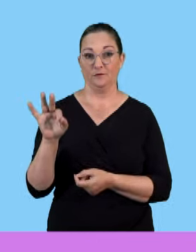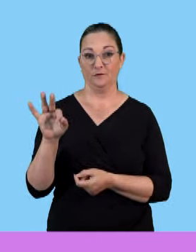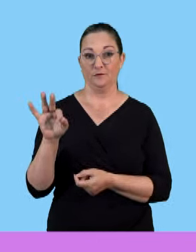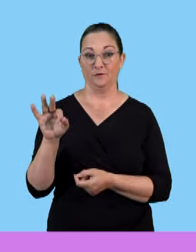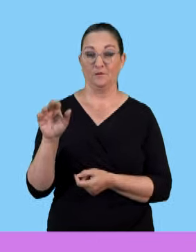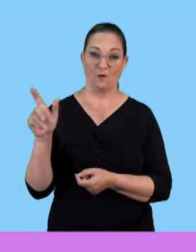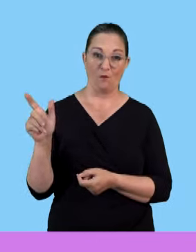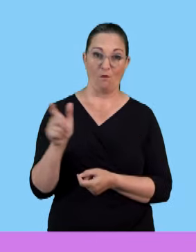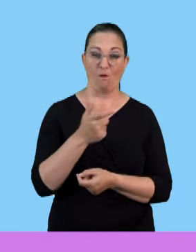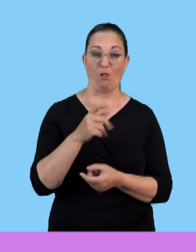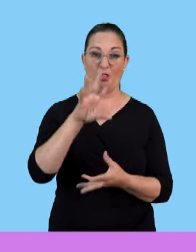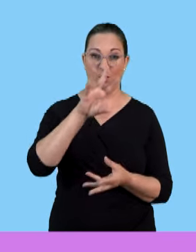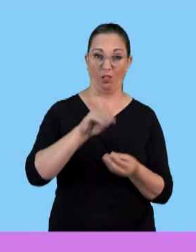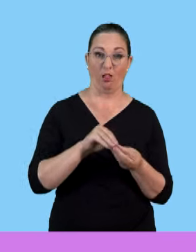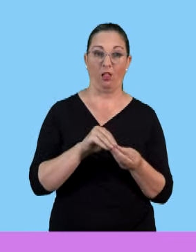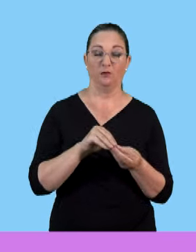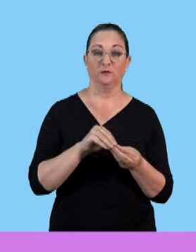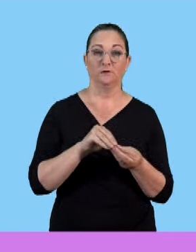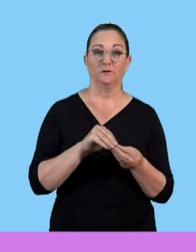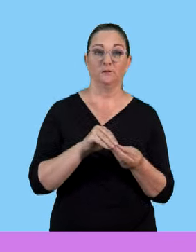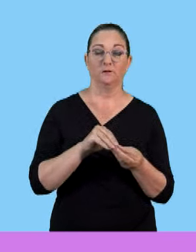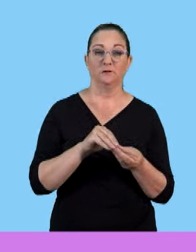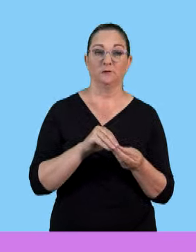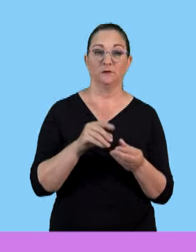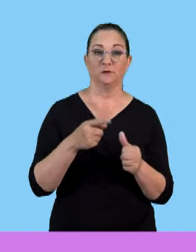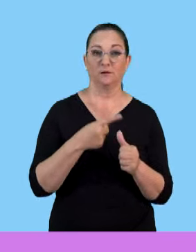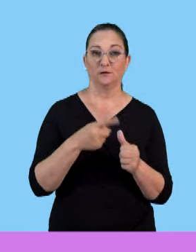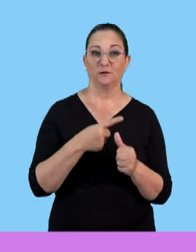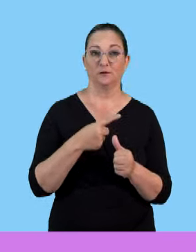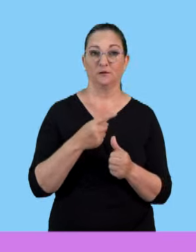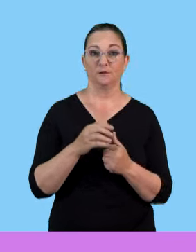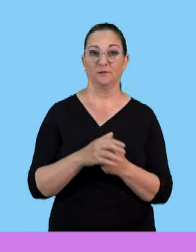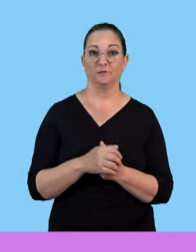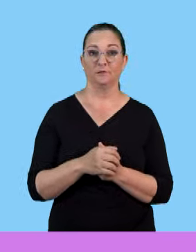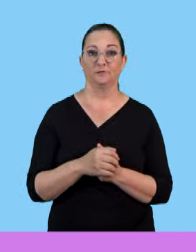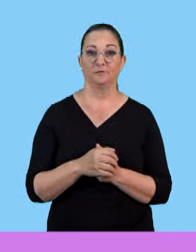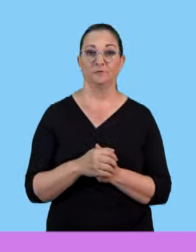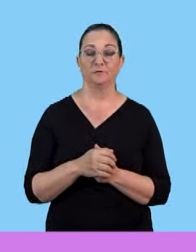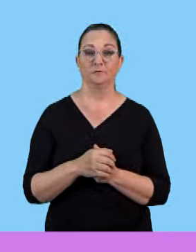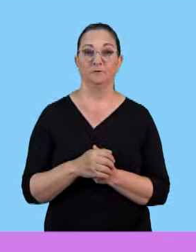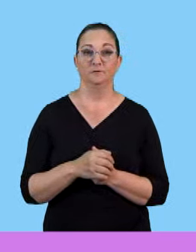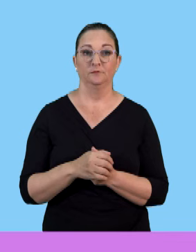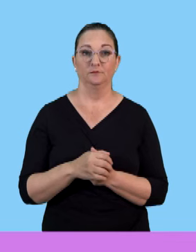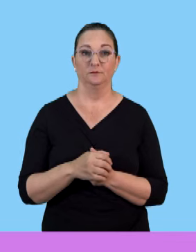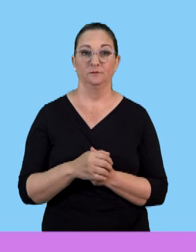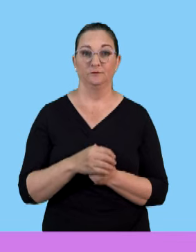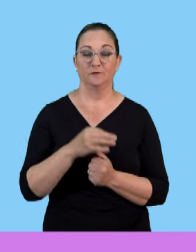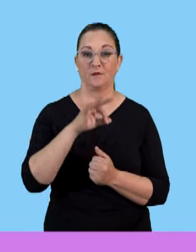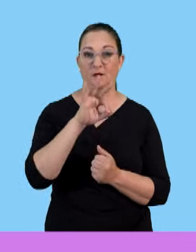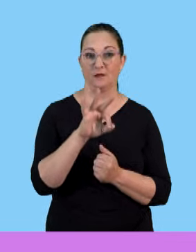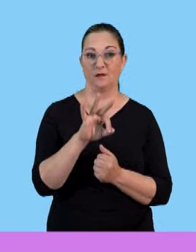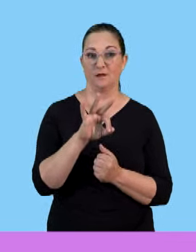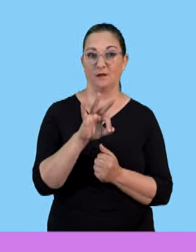73 rand 63. So this gives you a total amount of, adding all those values, it gives